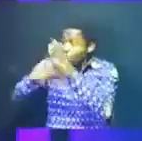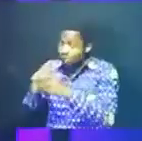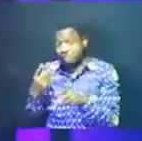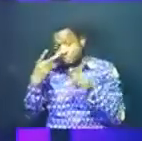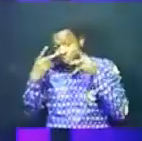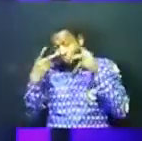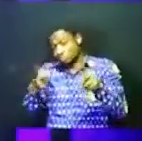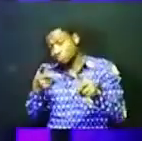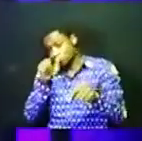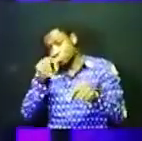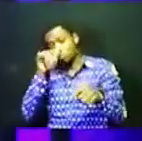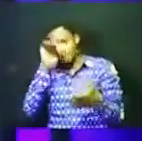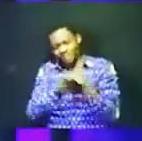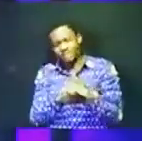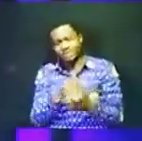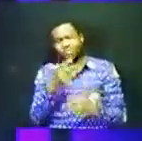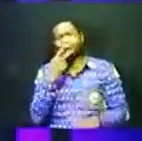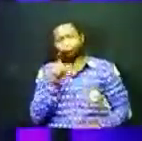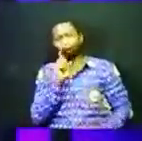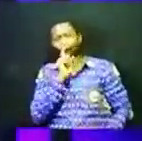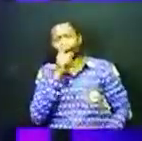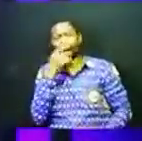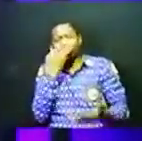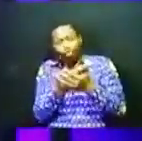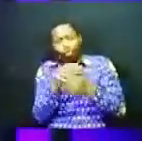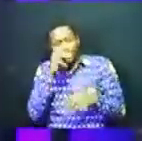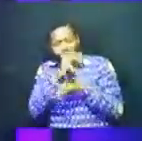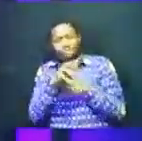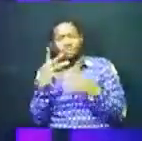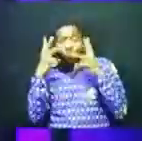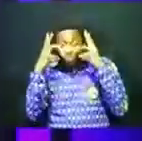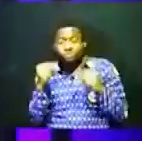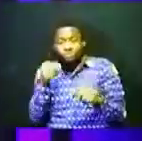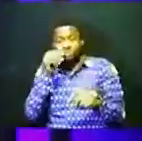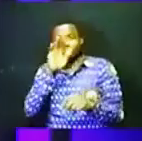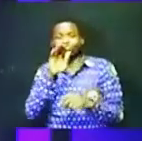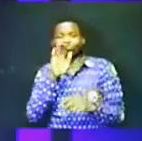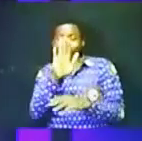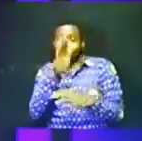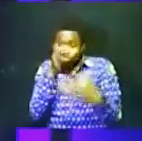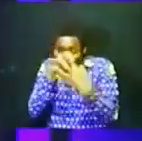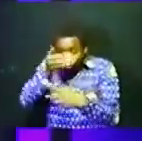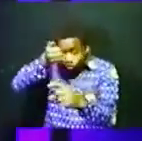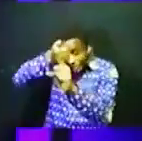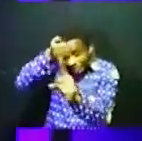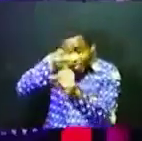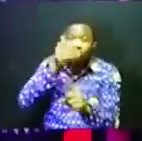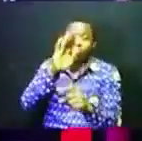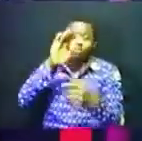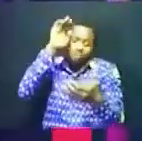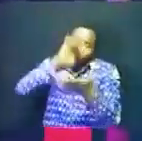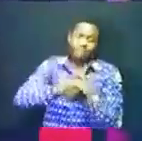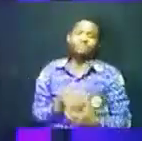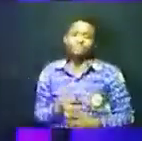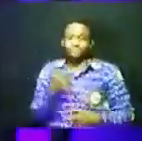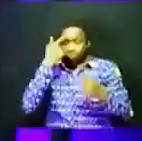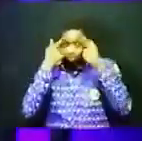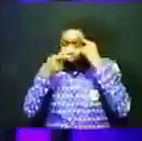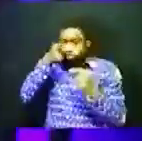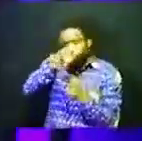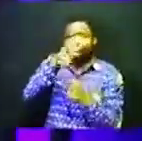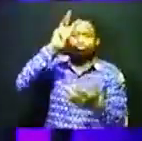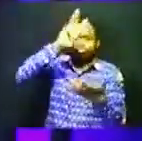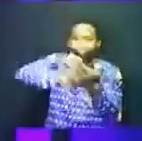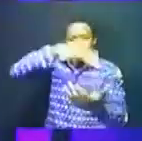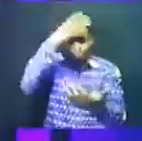Let them look at it. Let them experience it. By your marital life. Because you are a